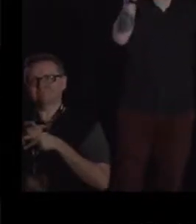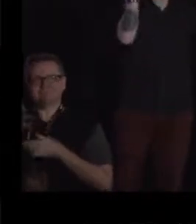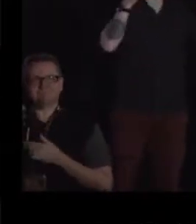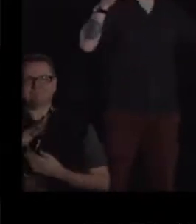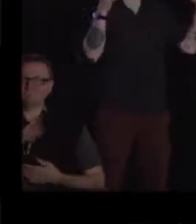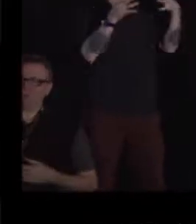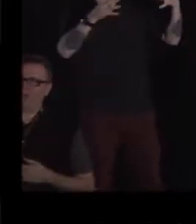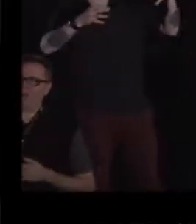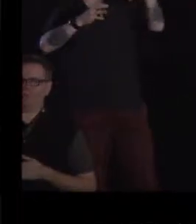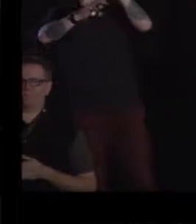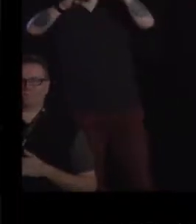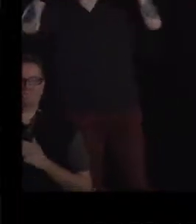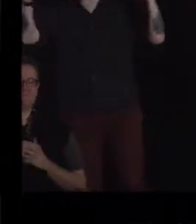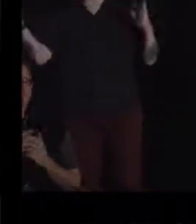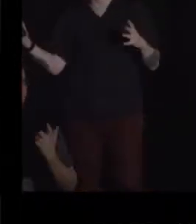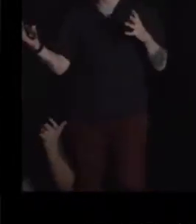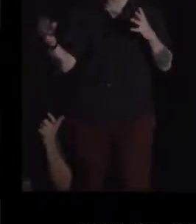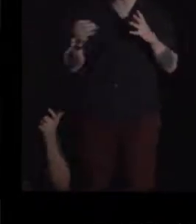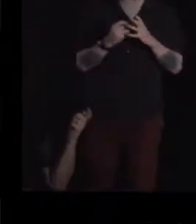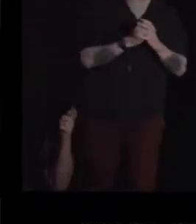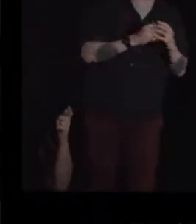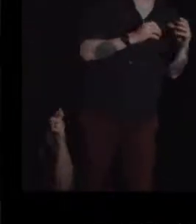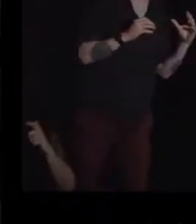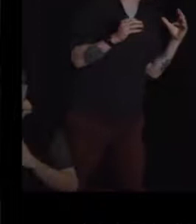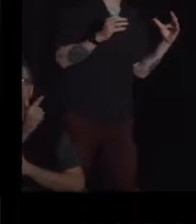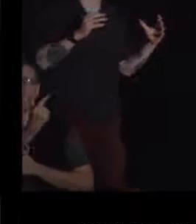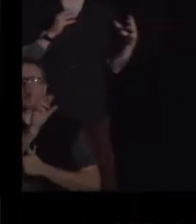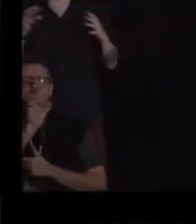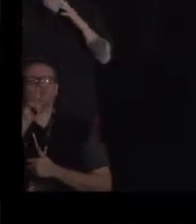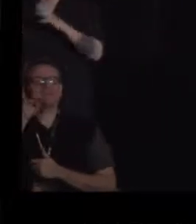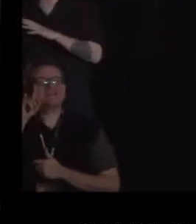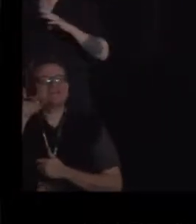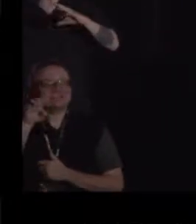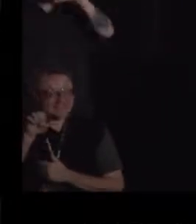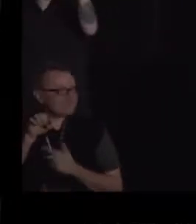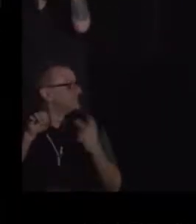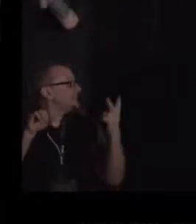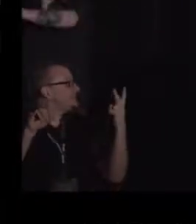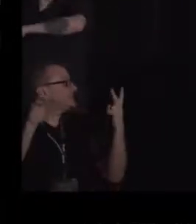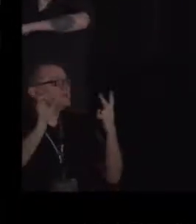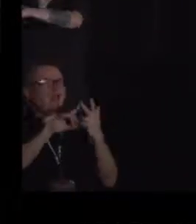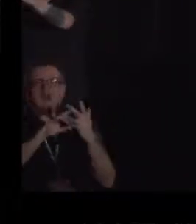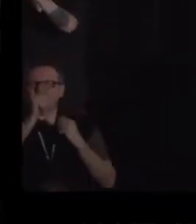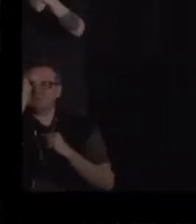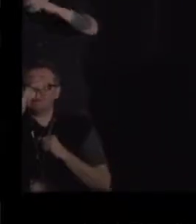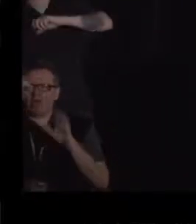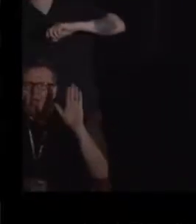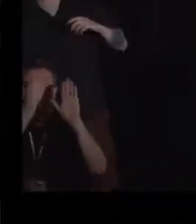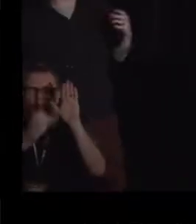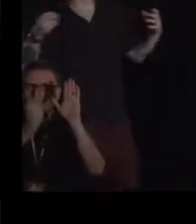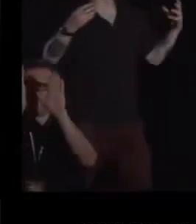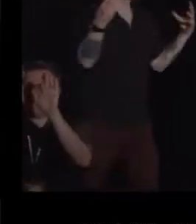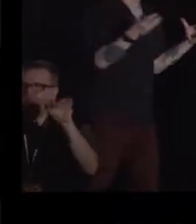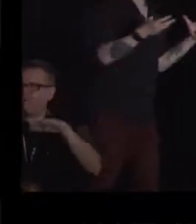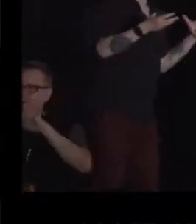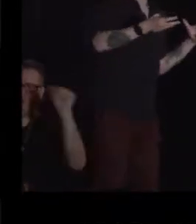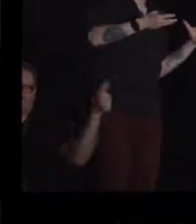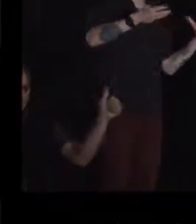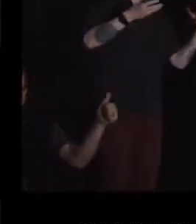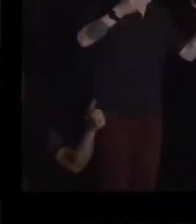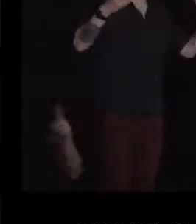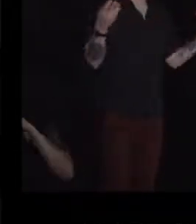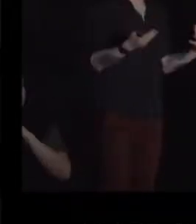really nice that with that, there's this huge graffiti scene. There's a lot of guys. There's a lot of, it sort of obviously started in New York, and then